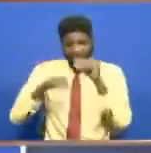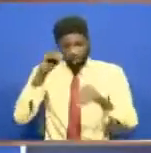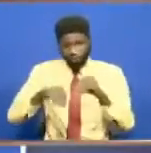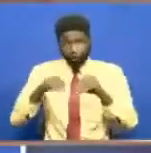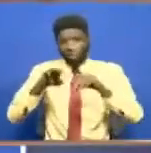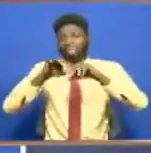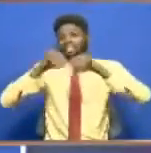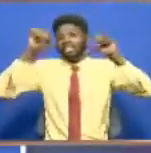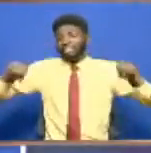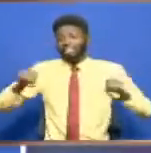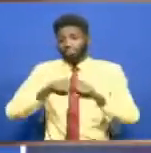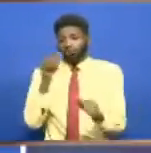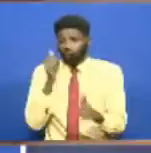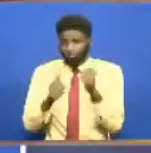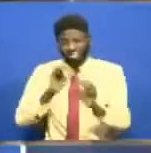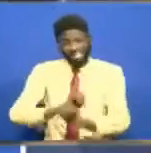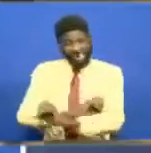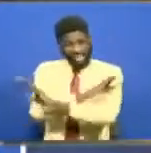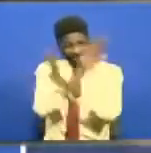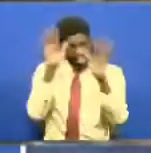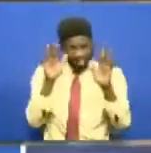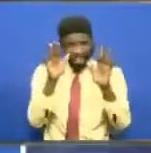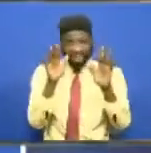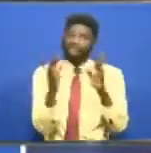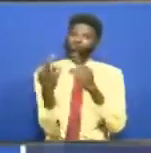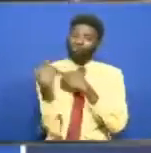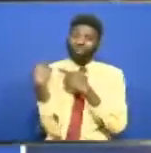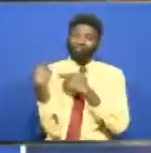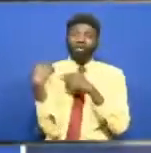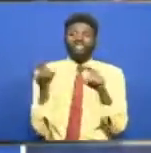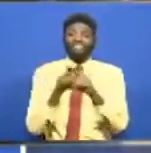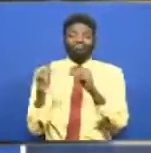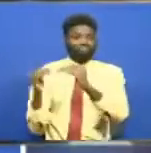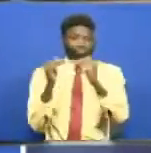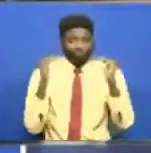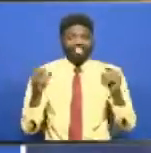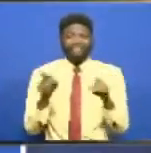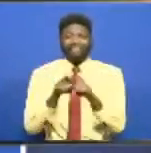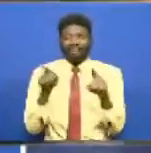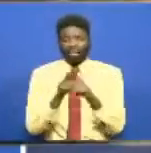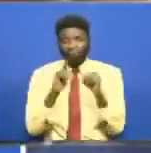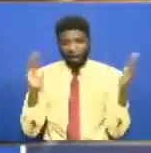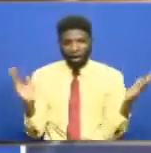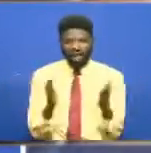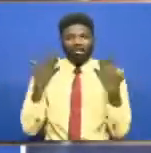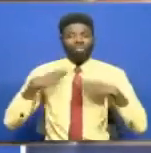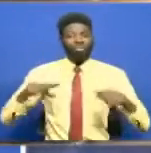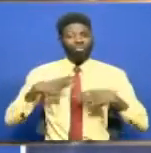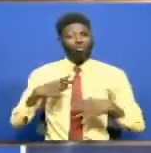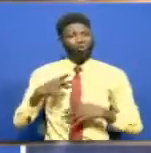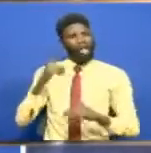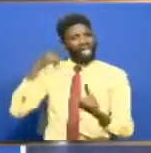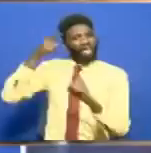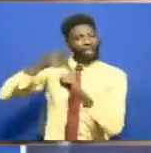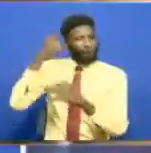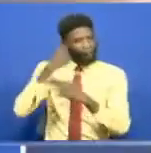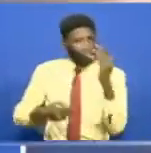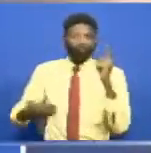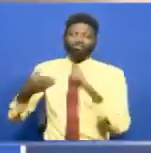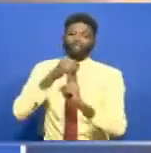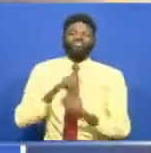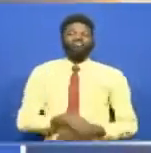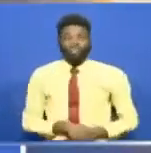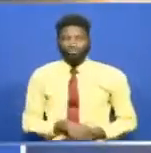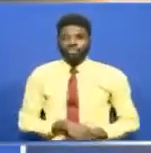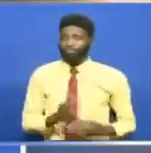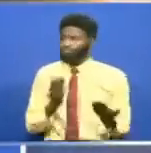transparent, accountable, and democratic, and promotes the will of the people. The bill contains amendments to the following